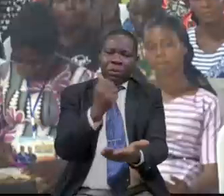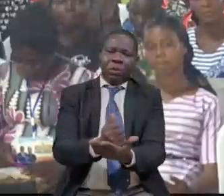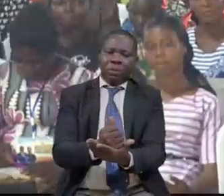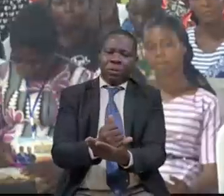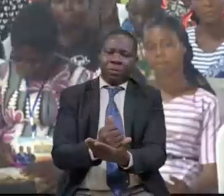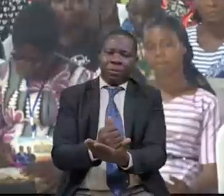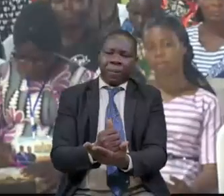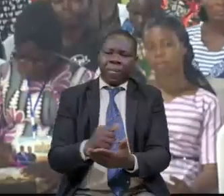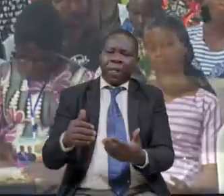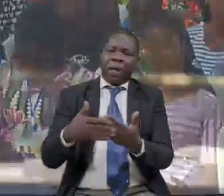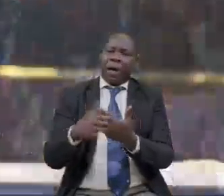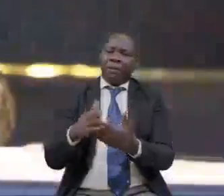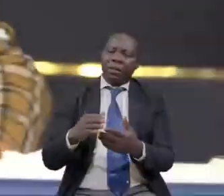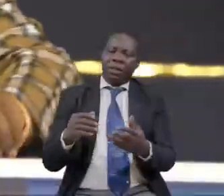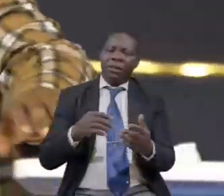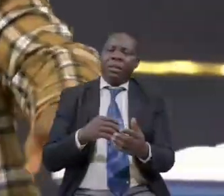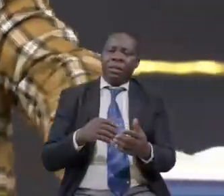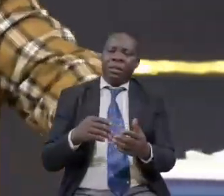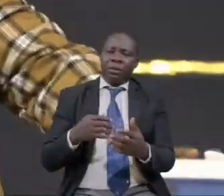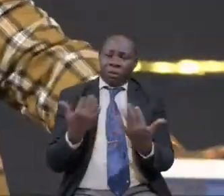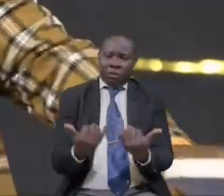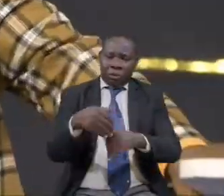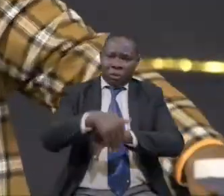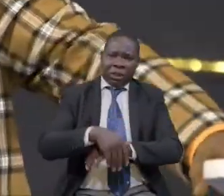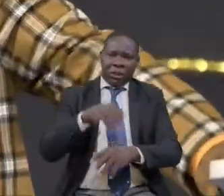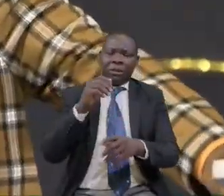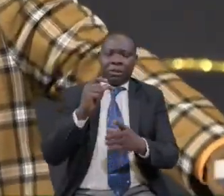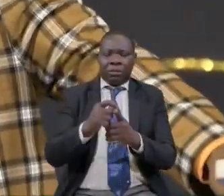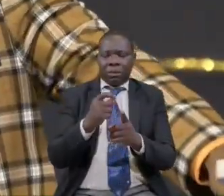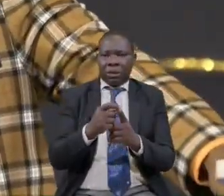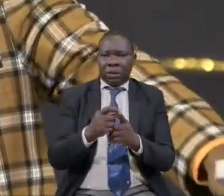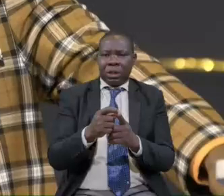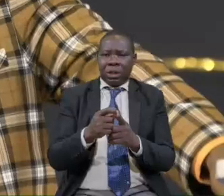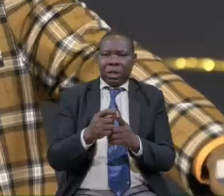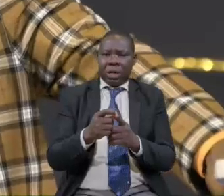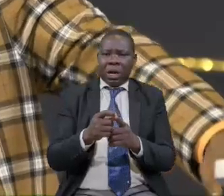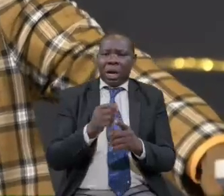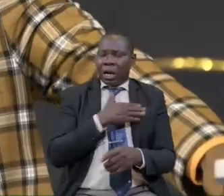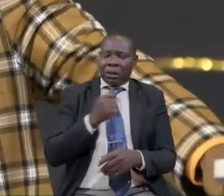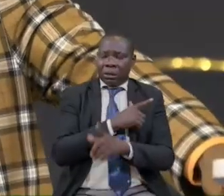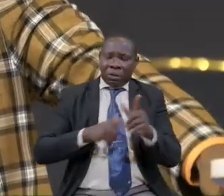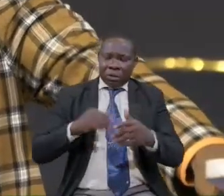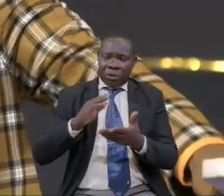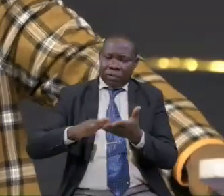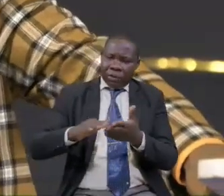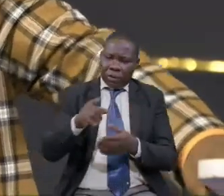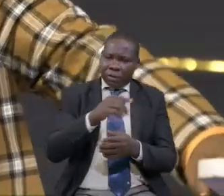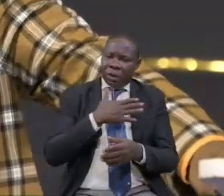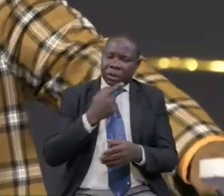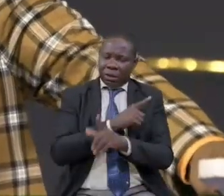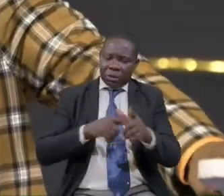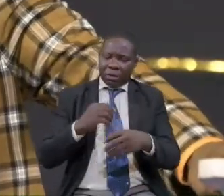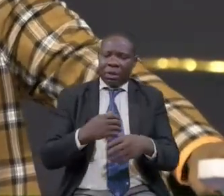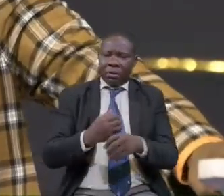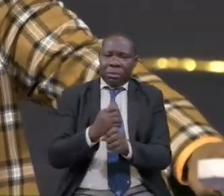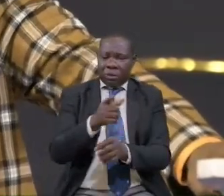this, tonight's message, and the Lord forgives you, and the Lord sets you free, the Lord